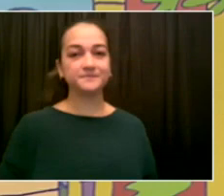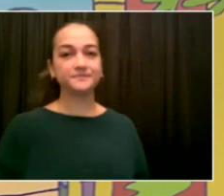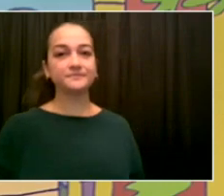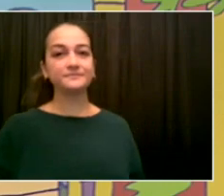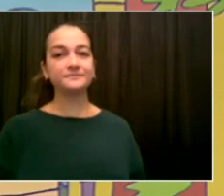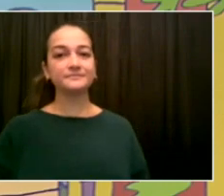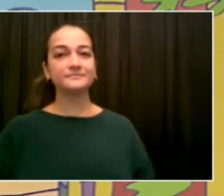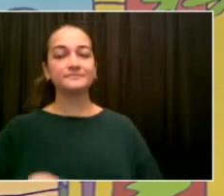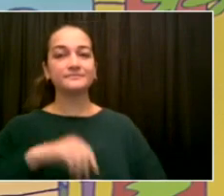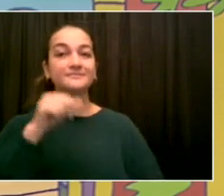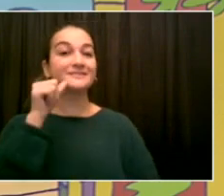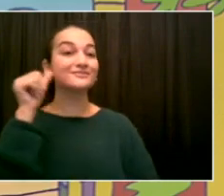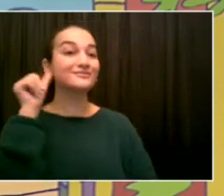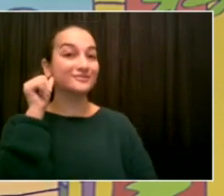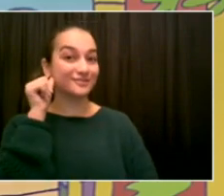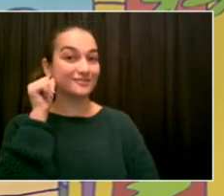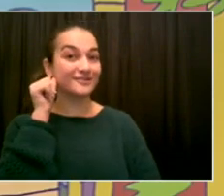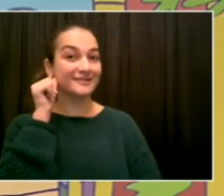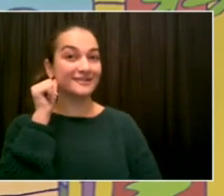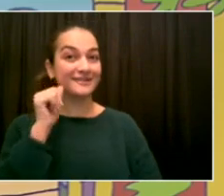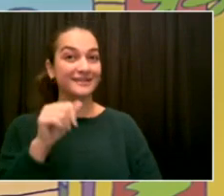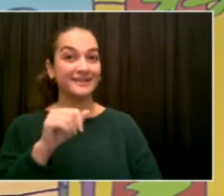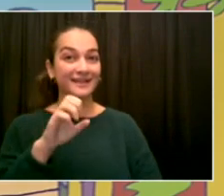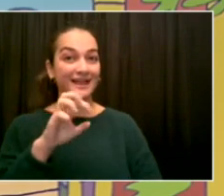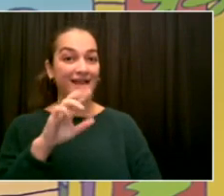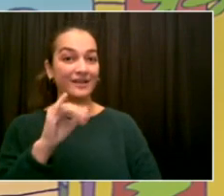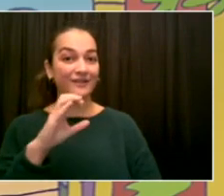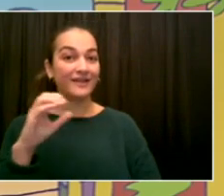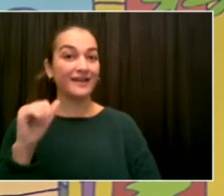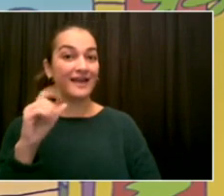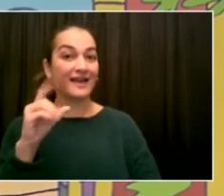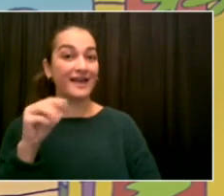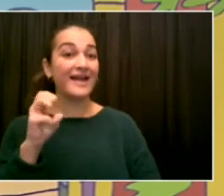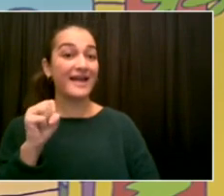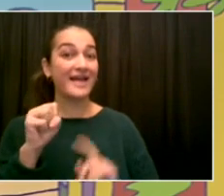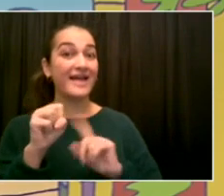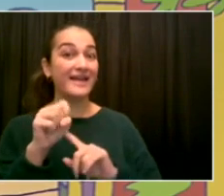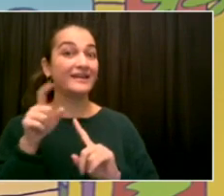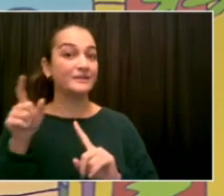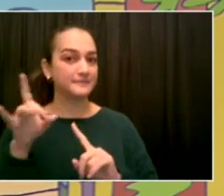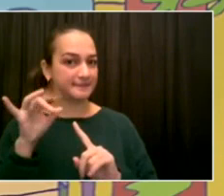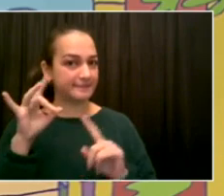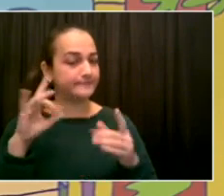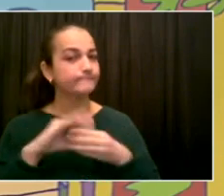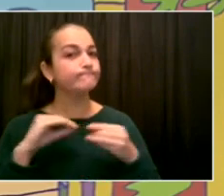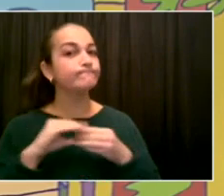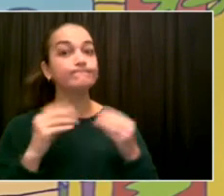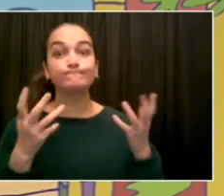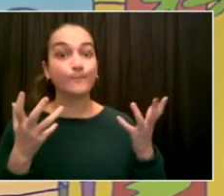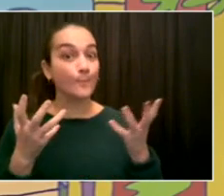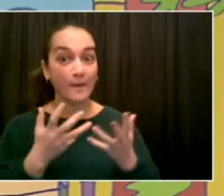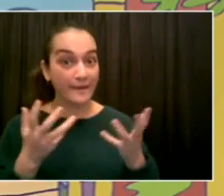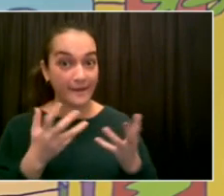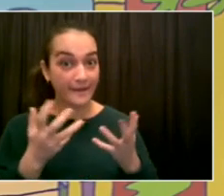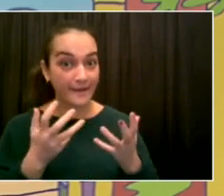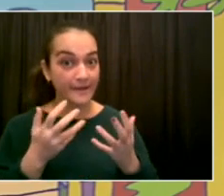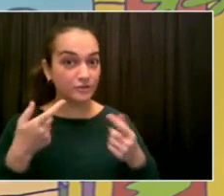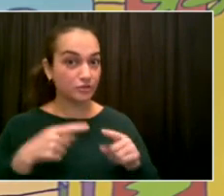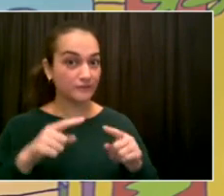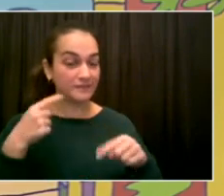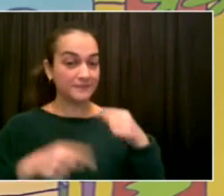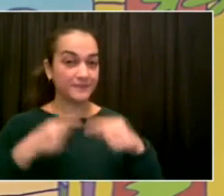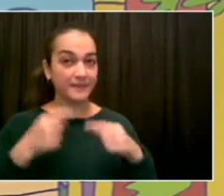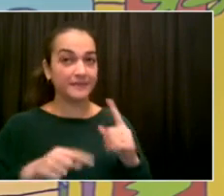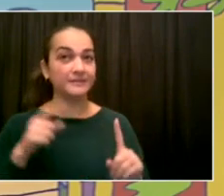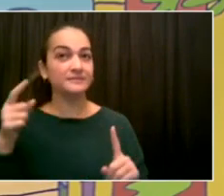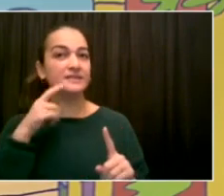mentioned that he's met with gang members. I don't know but I just wanted to get your take on that, if you've ever done anything like that, and if you think that's a good idea.